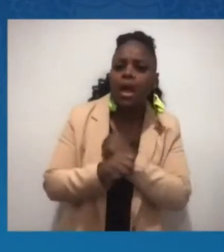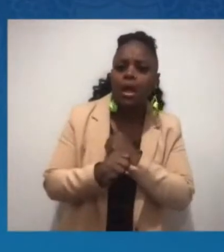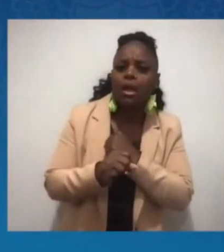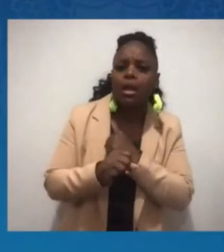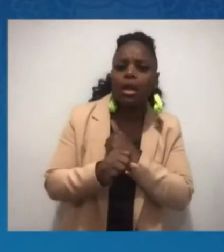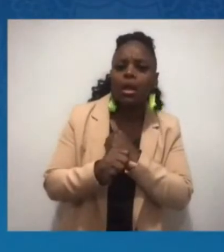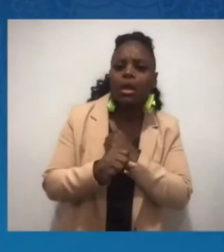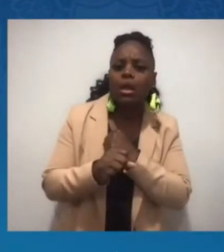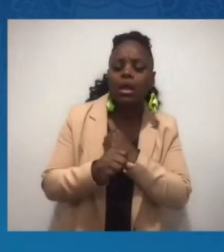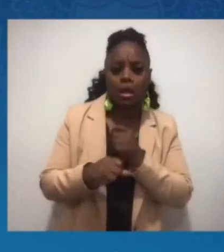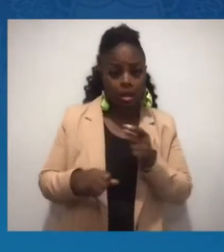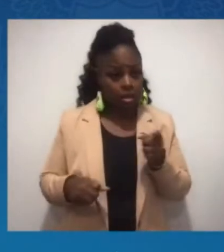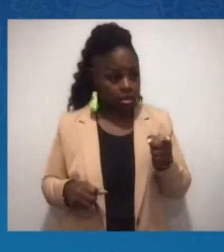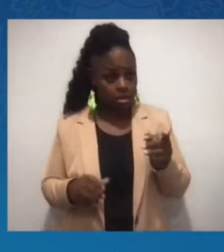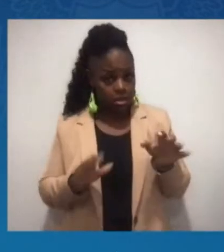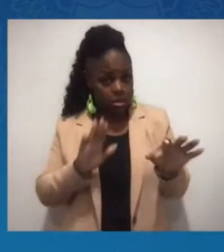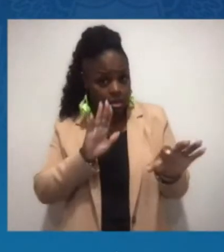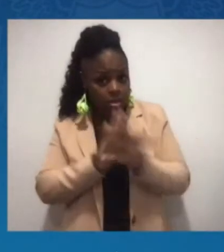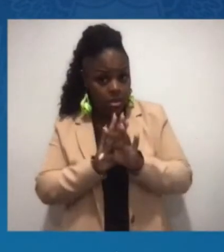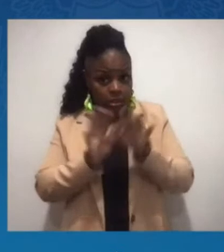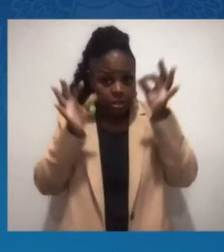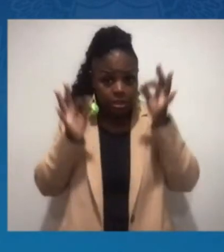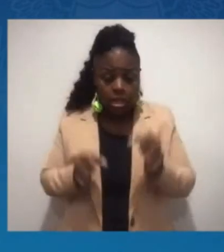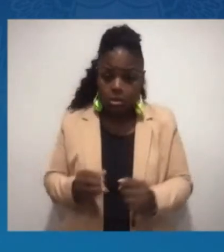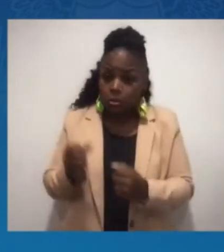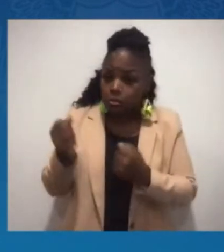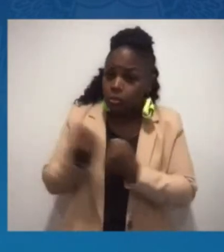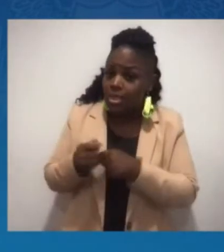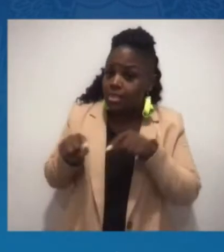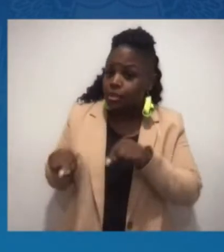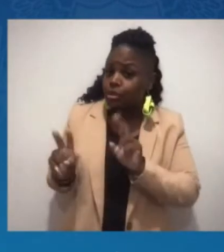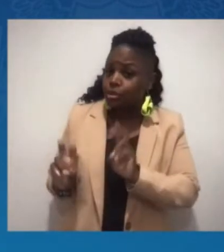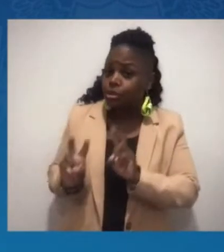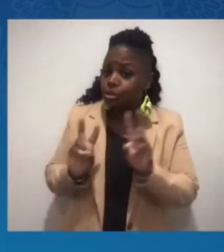to champion this issue at this moment in time in the role that you are in?